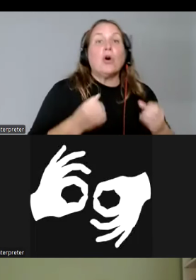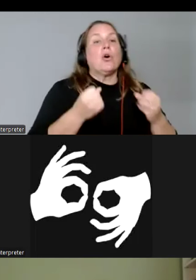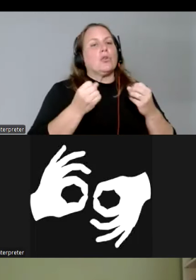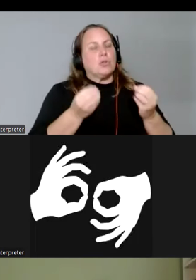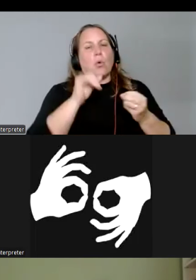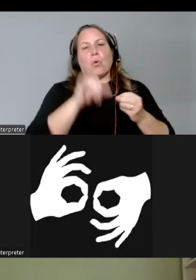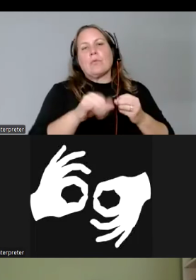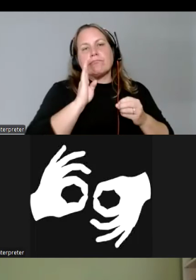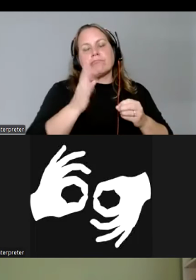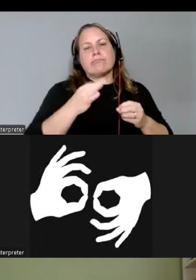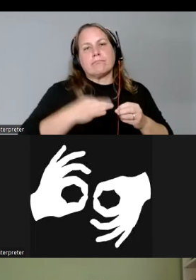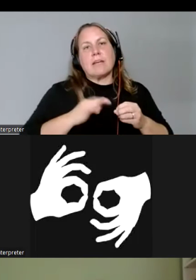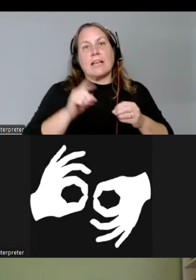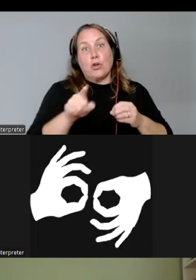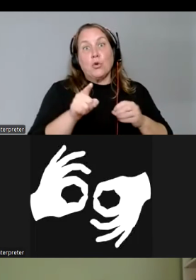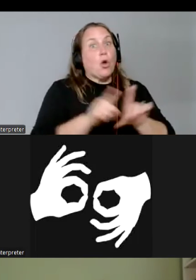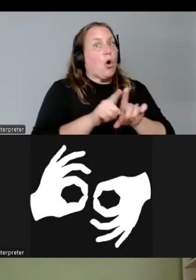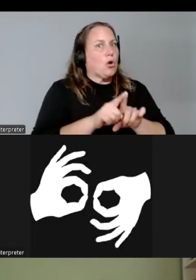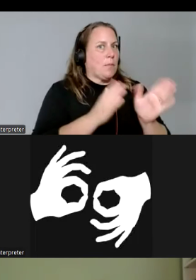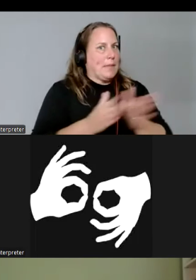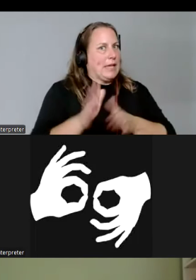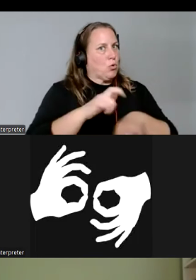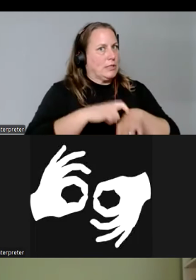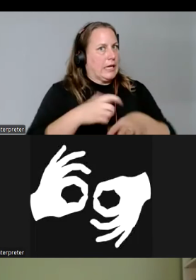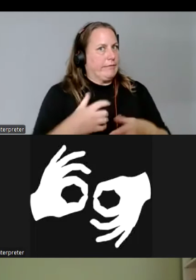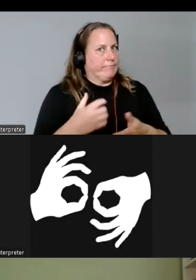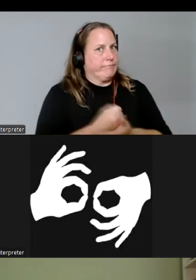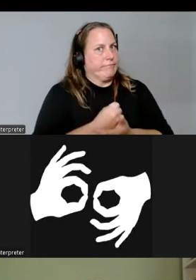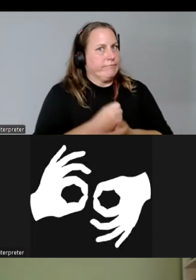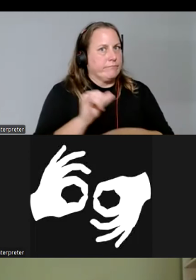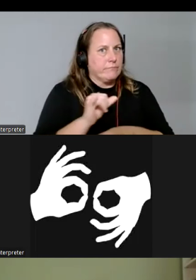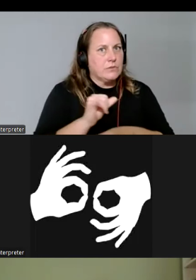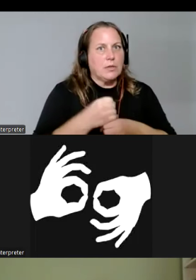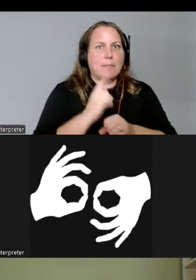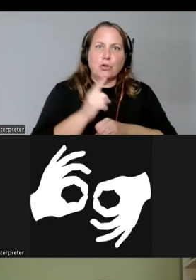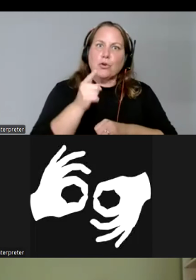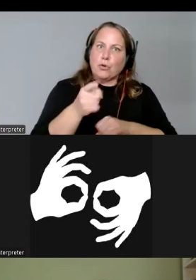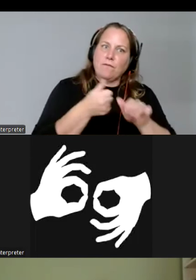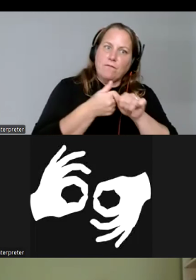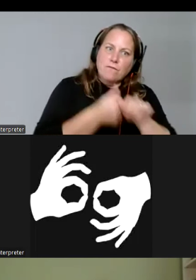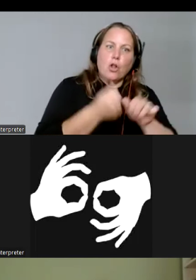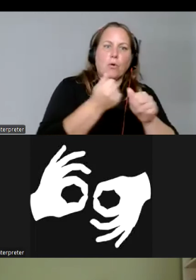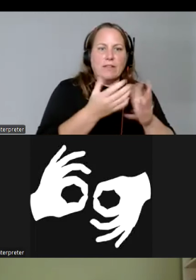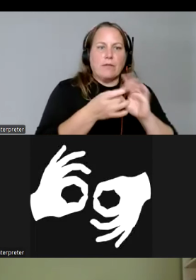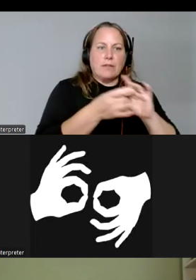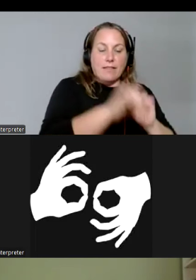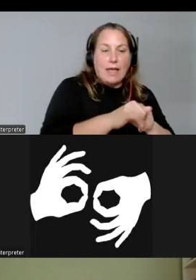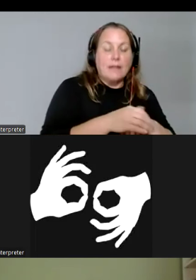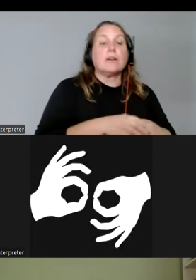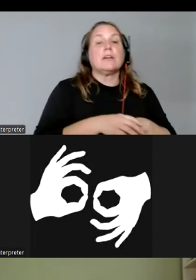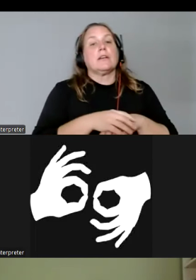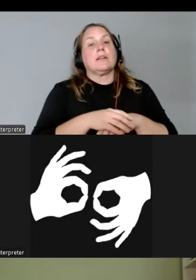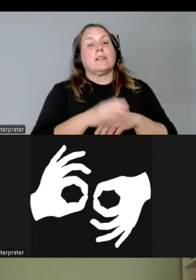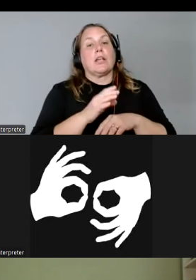helps you to plan your time. You will see that it asks you, for example, for the list of all of your contributors and